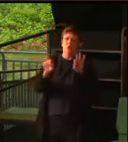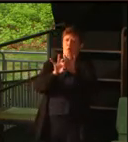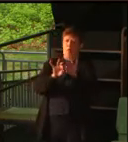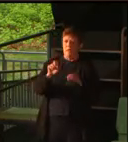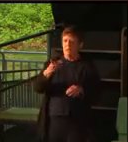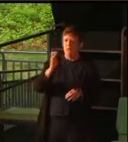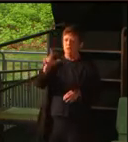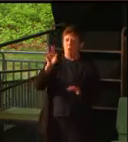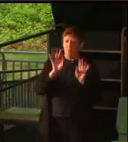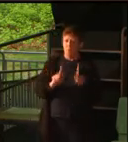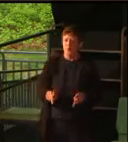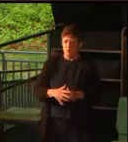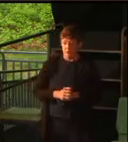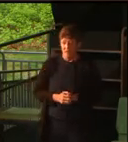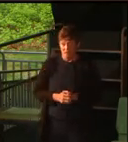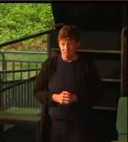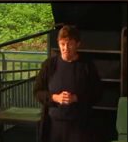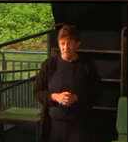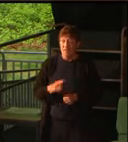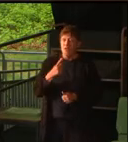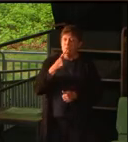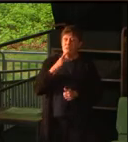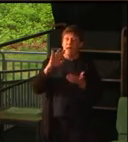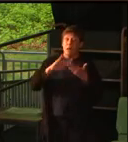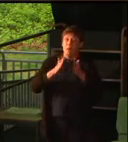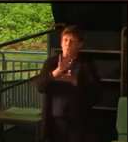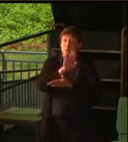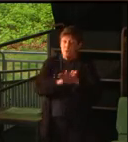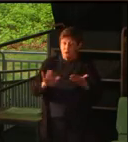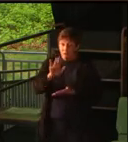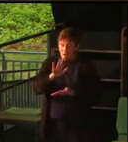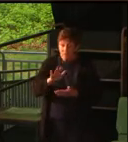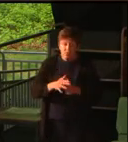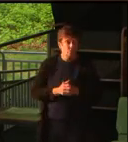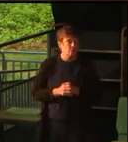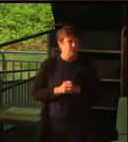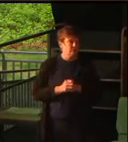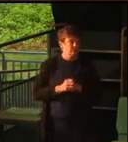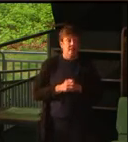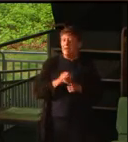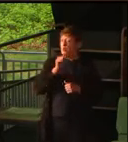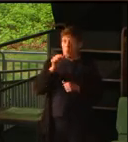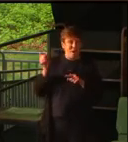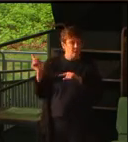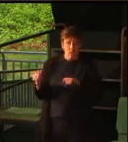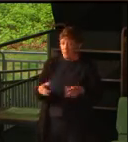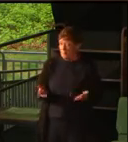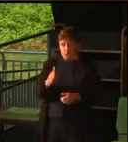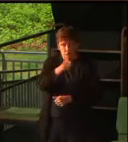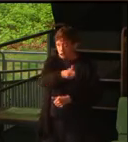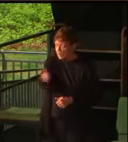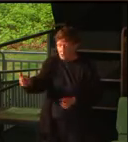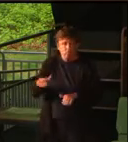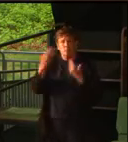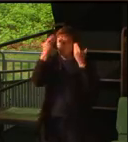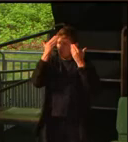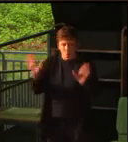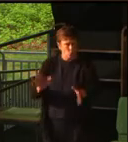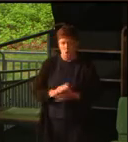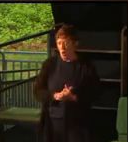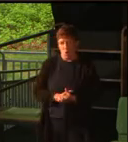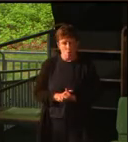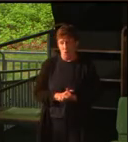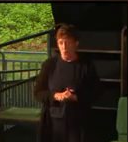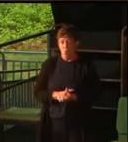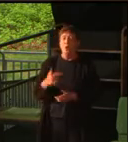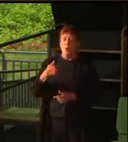And when we say community college, not everyone is impressed because unless you've been here yourself, you could never know.